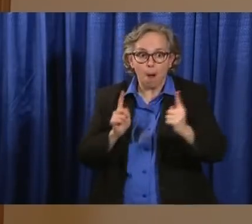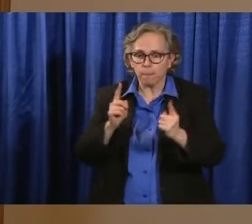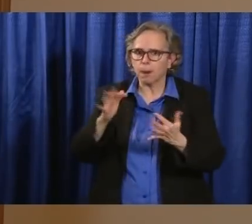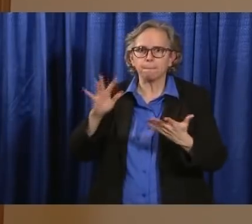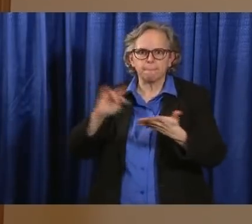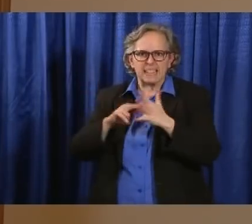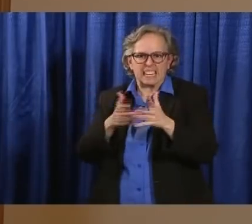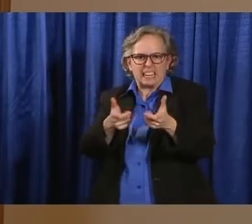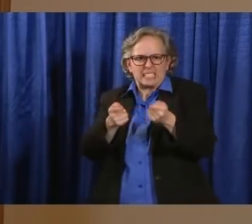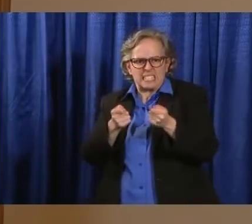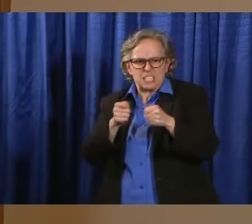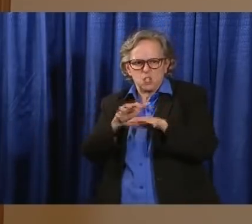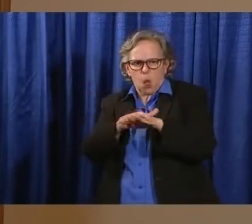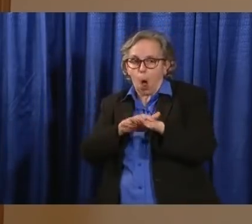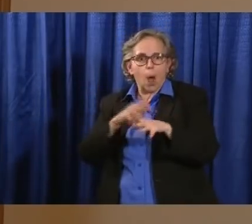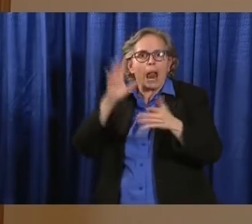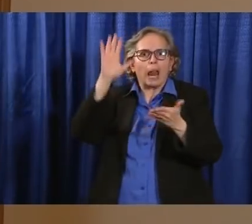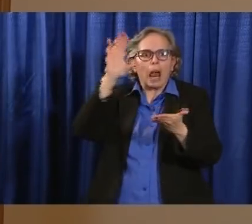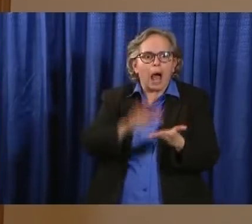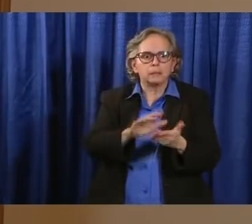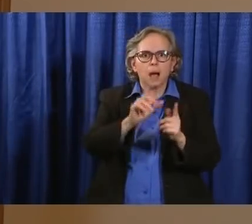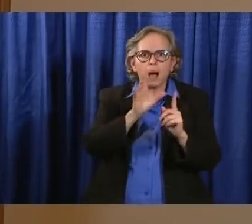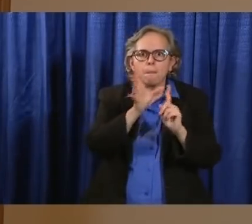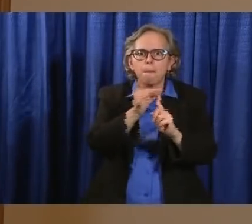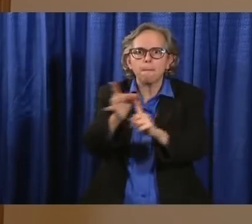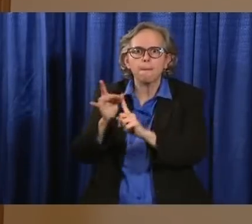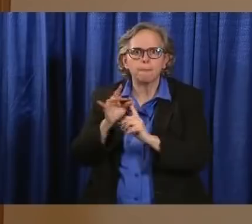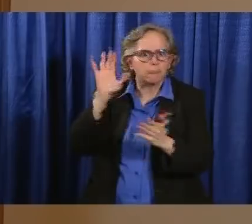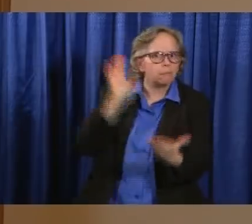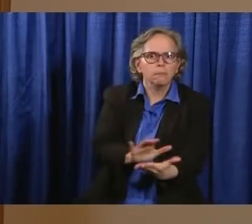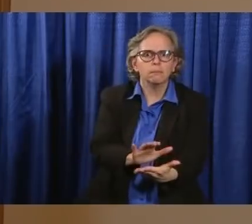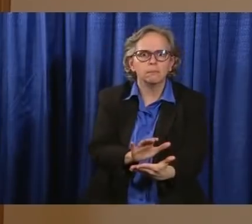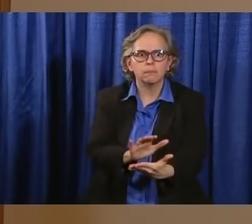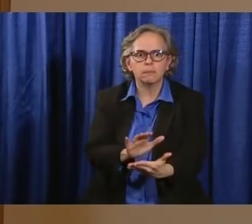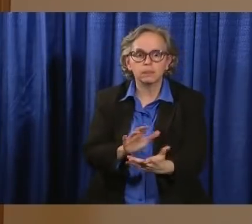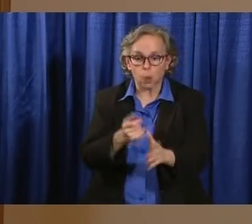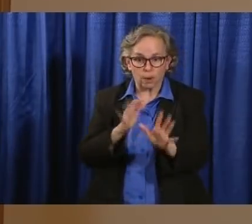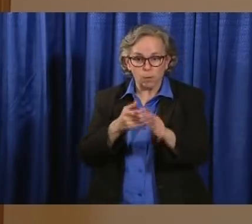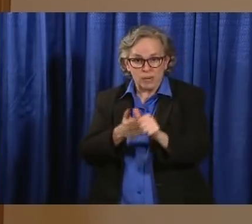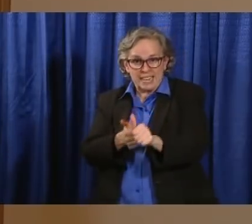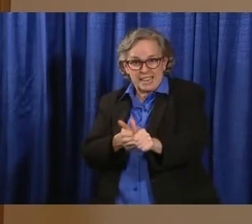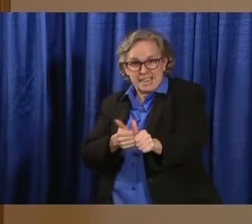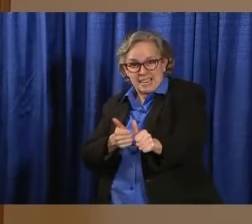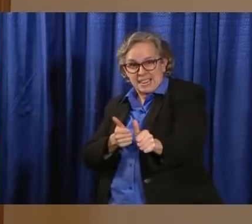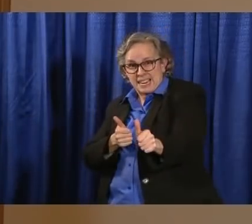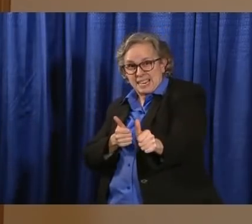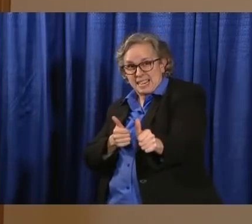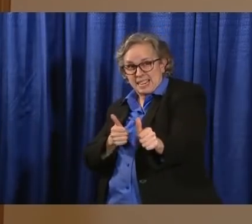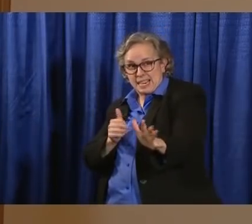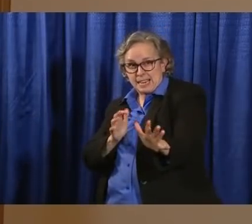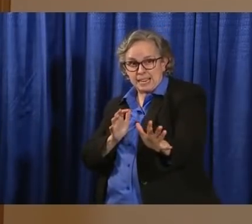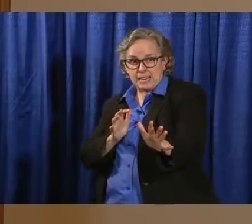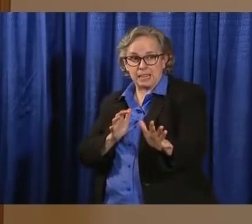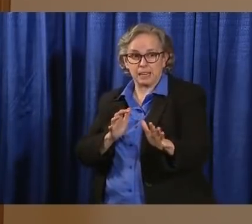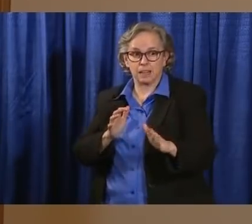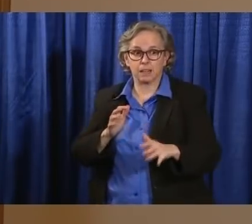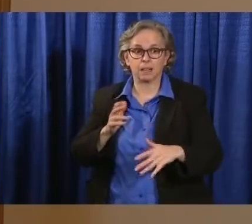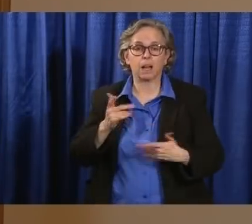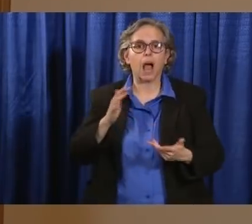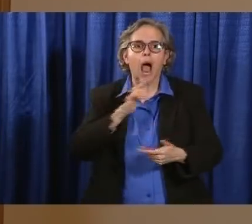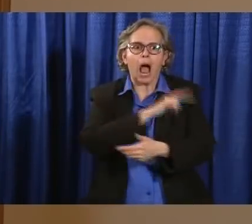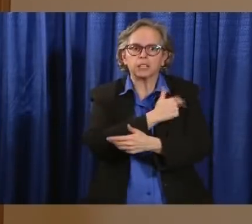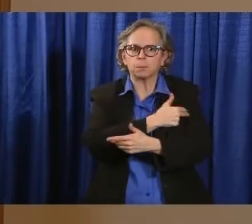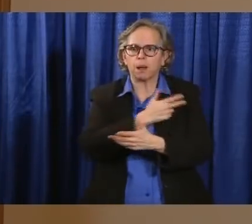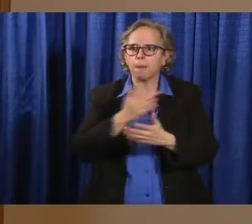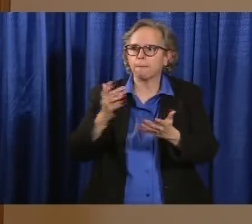doubling time and spread, is another day General Harris and all the hospitals and all the providers are getting ready. It's another